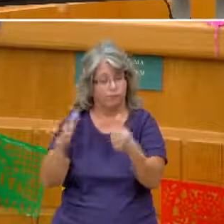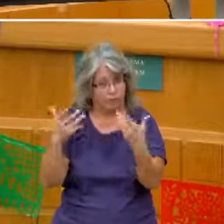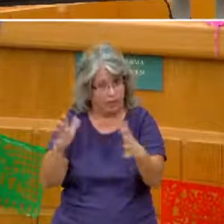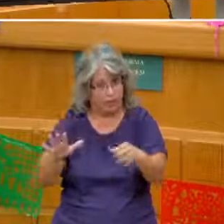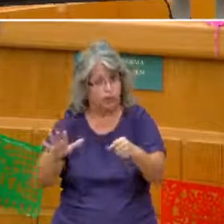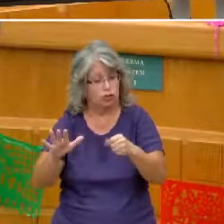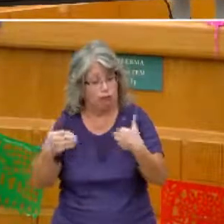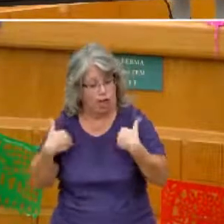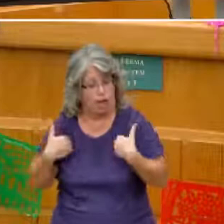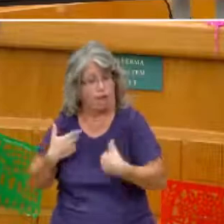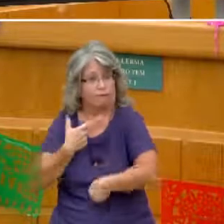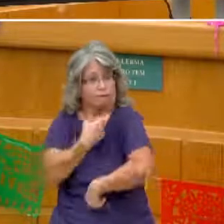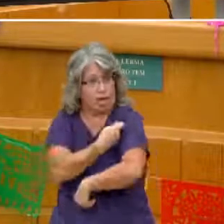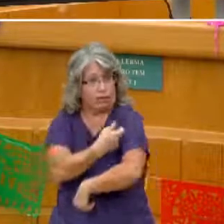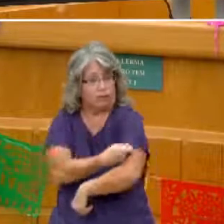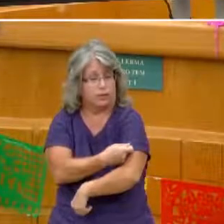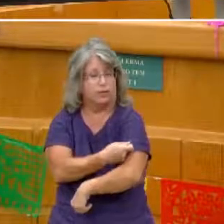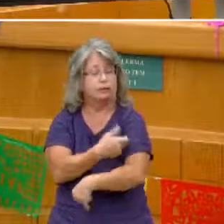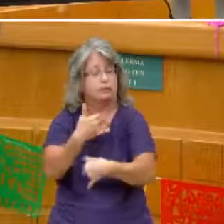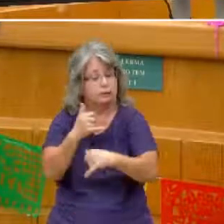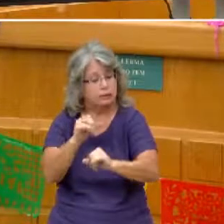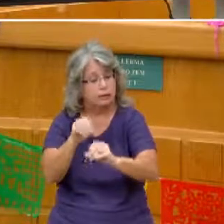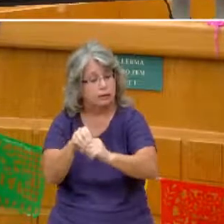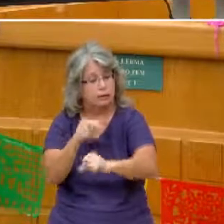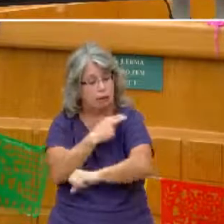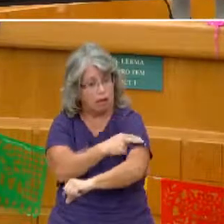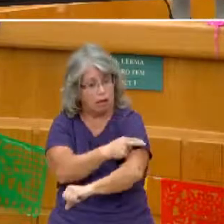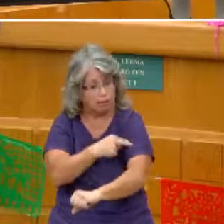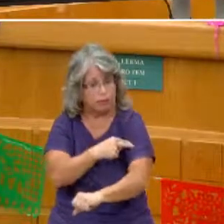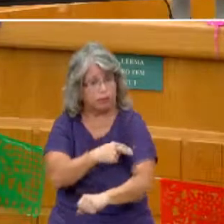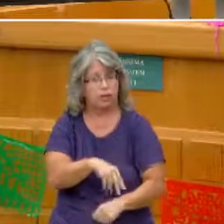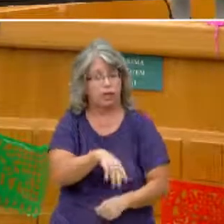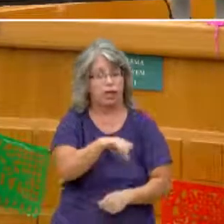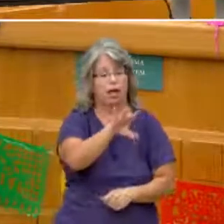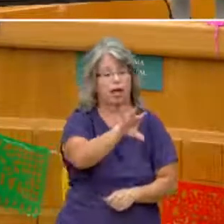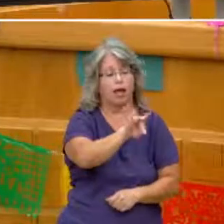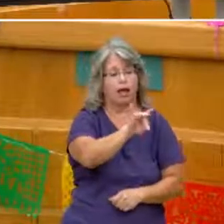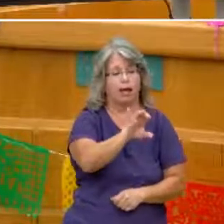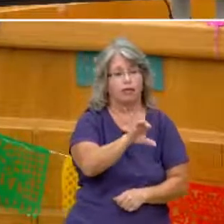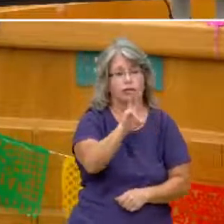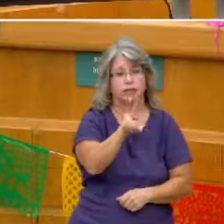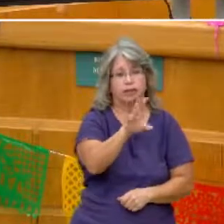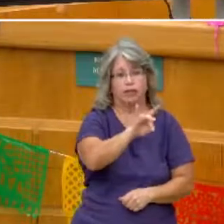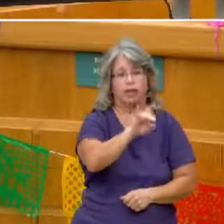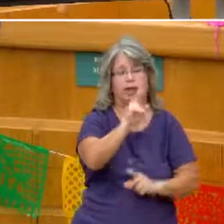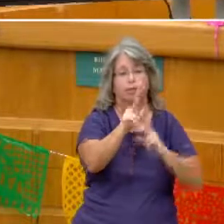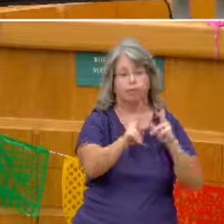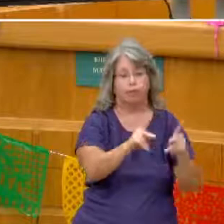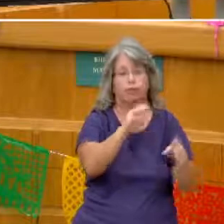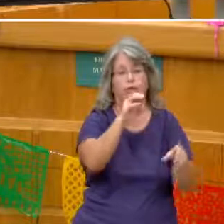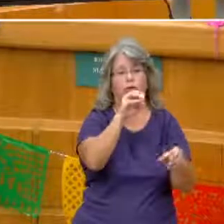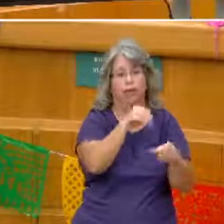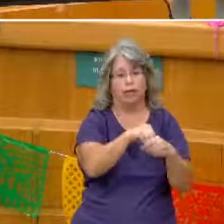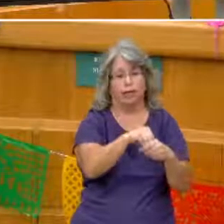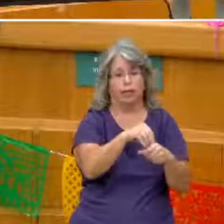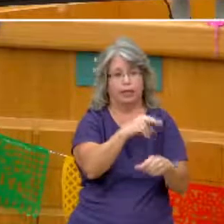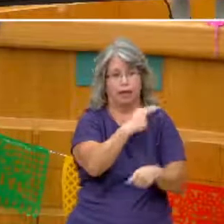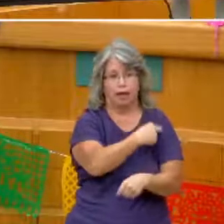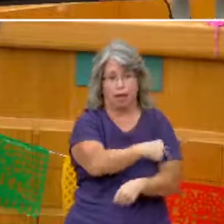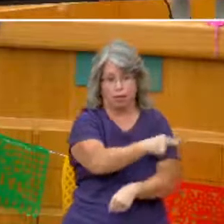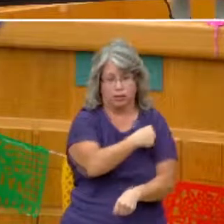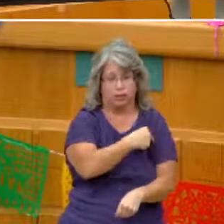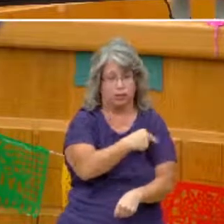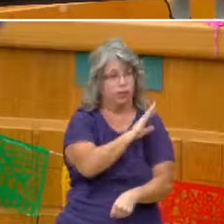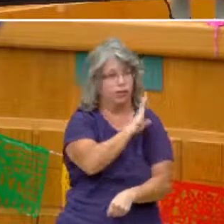hospitalized, and then you see 878 individuals that were hospitalized that never got a COVID-19